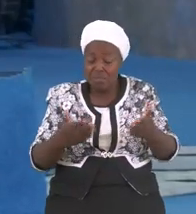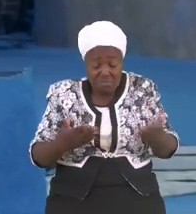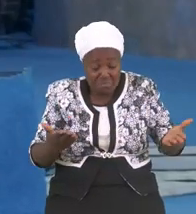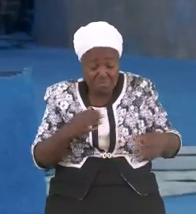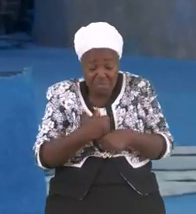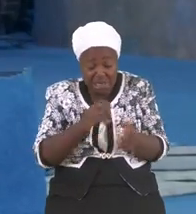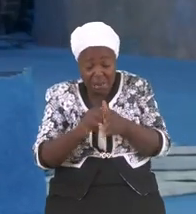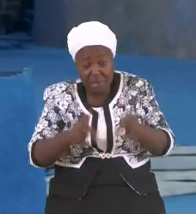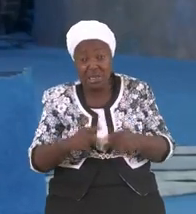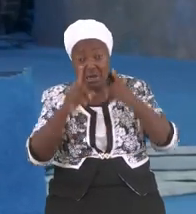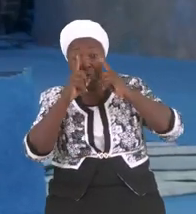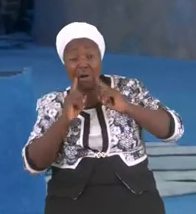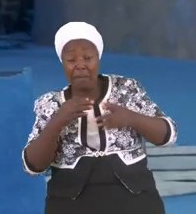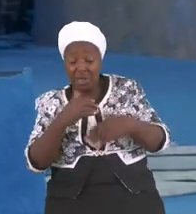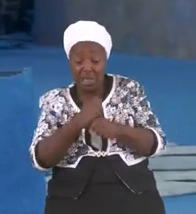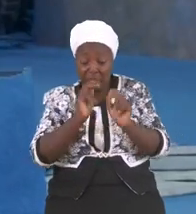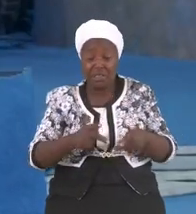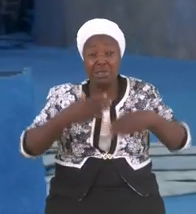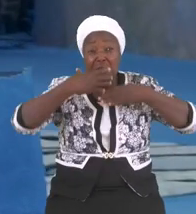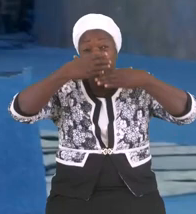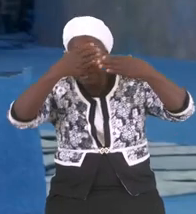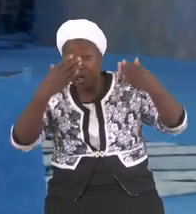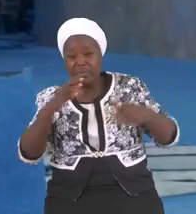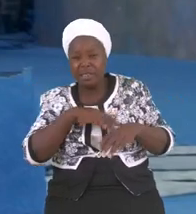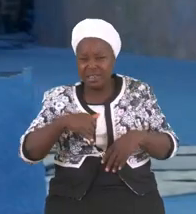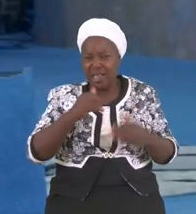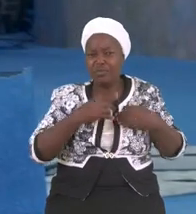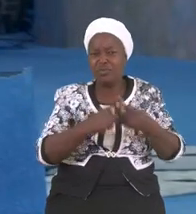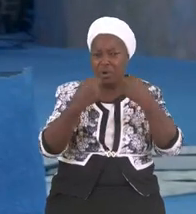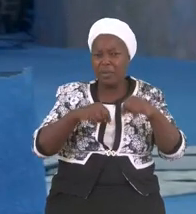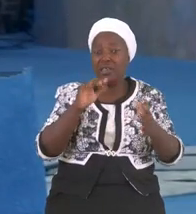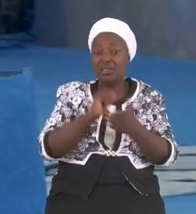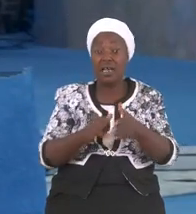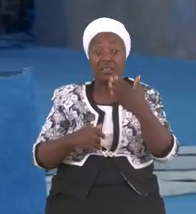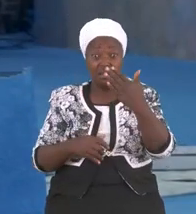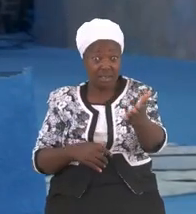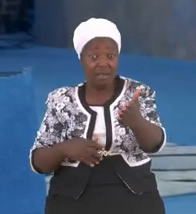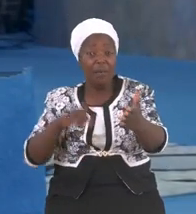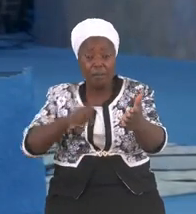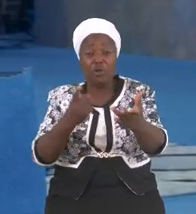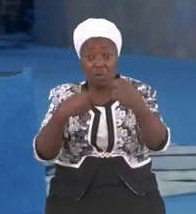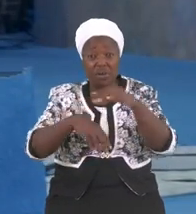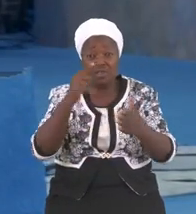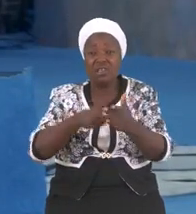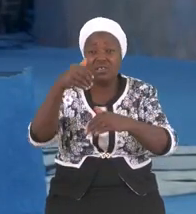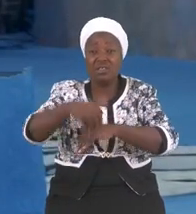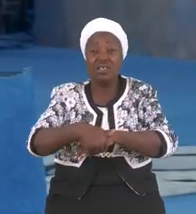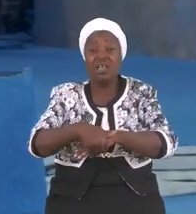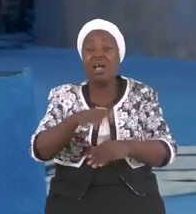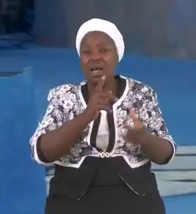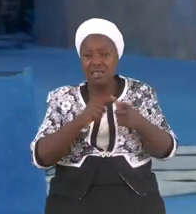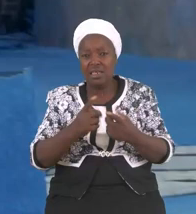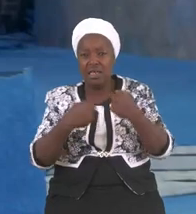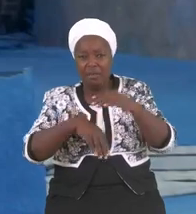cry, make a person shout, but they still have to come out. That thing has to come out tonight. And came out